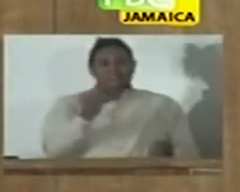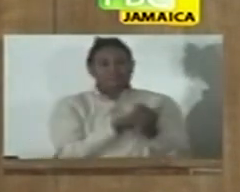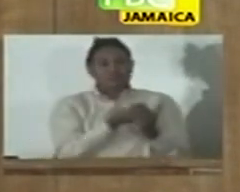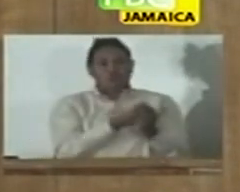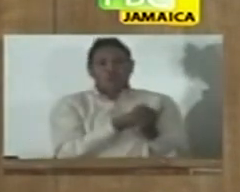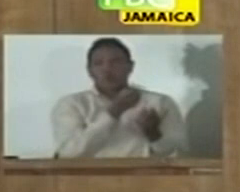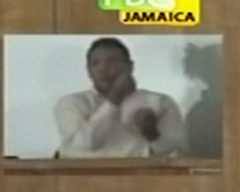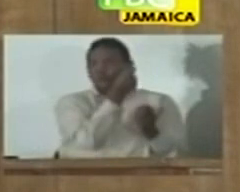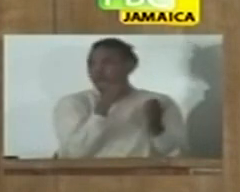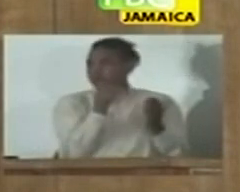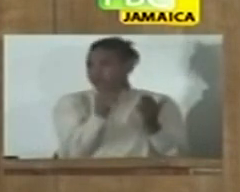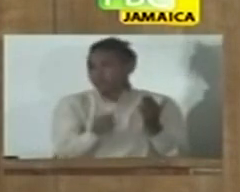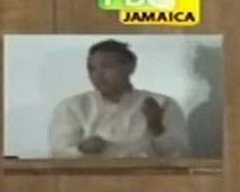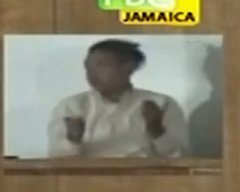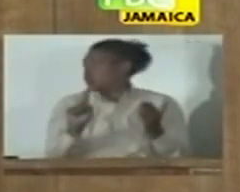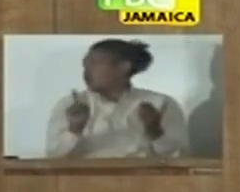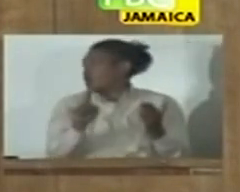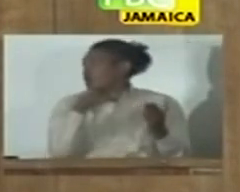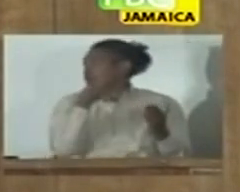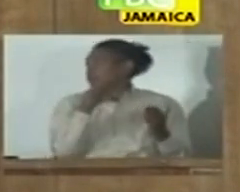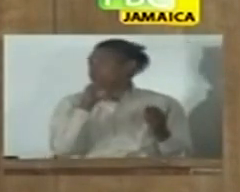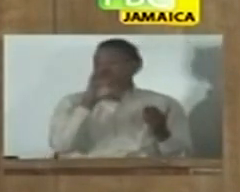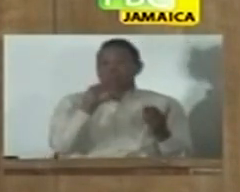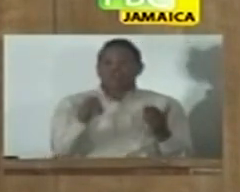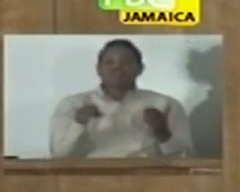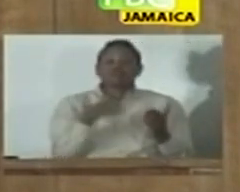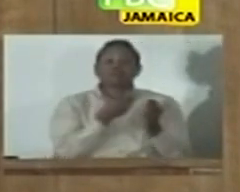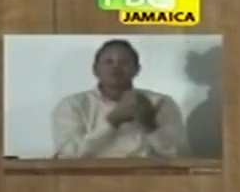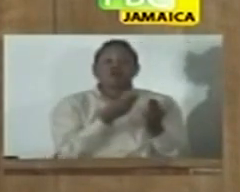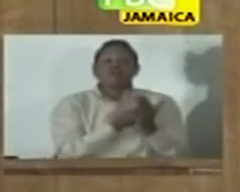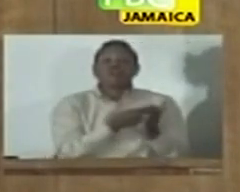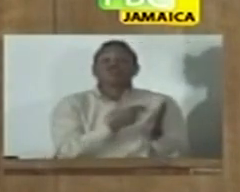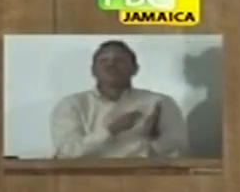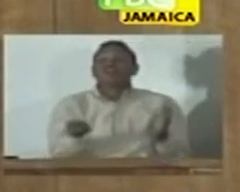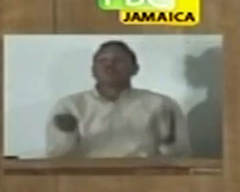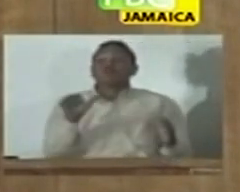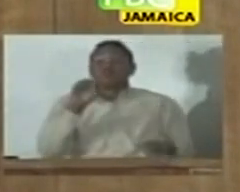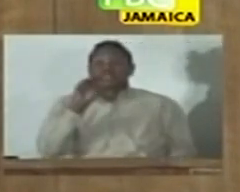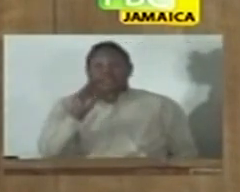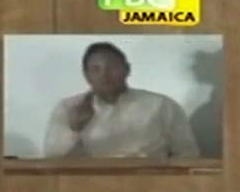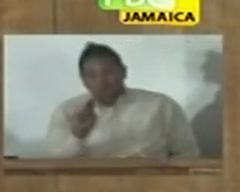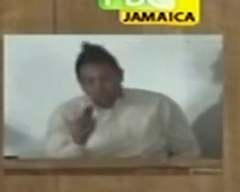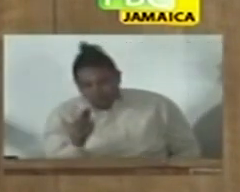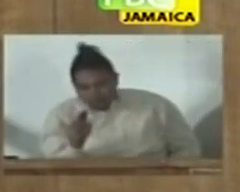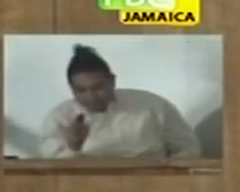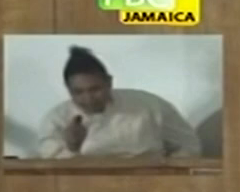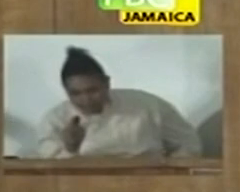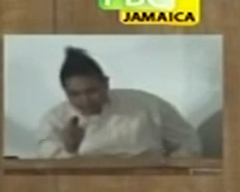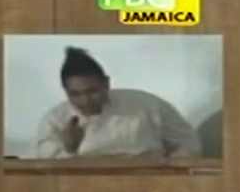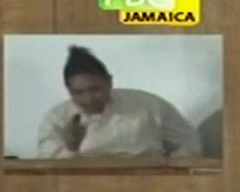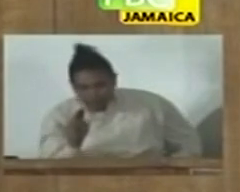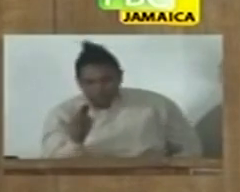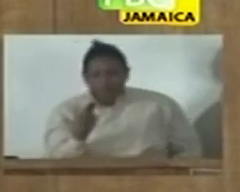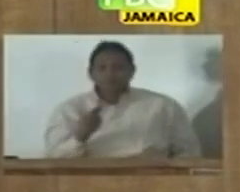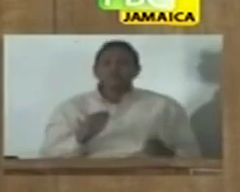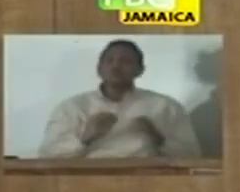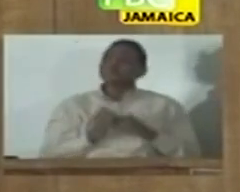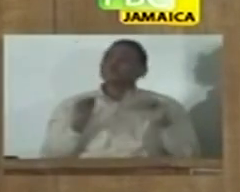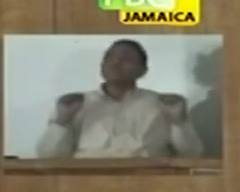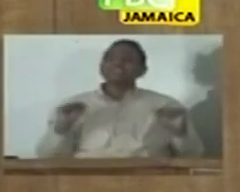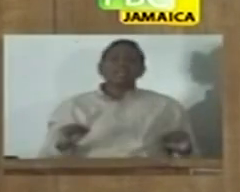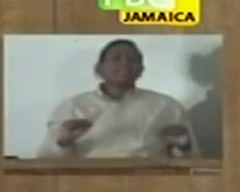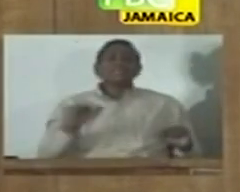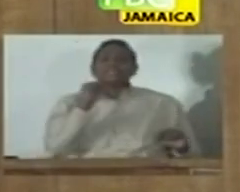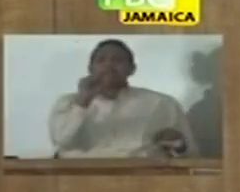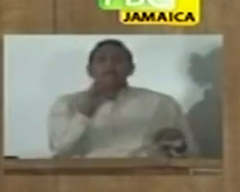and Petrocarib pass money through to the CMU, Is that true or not? Deny that. how can it not